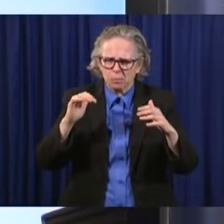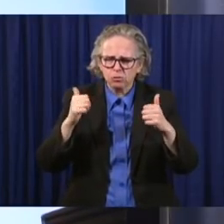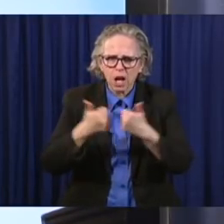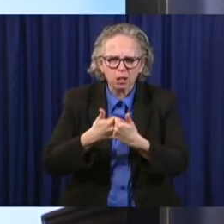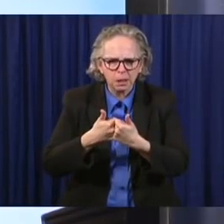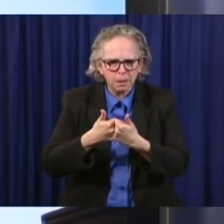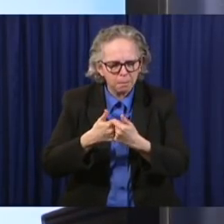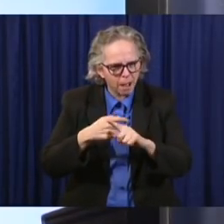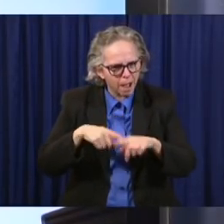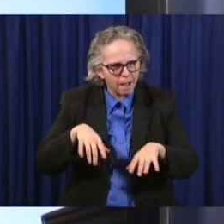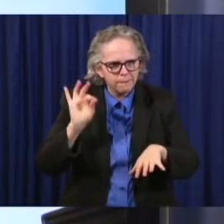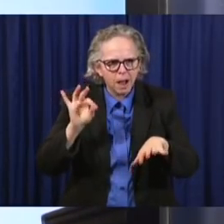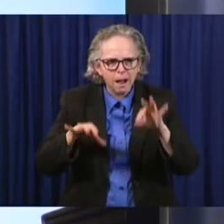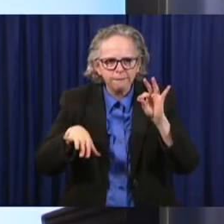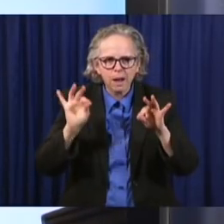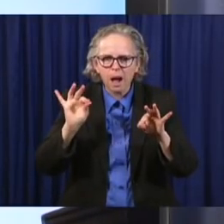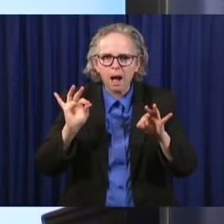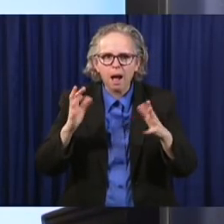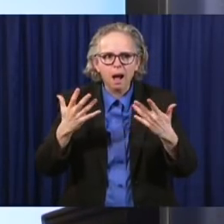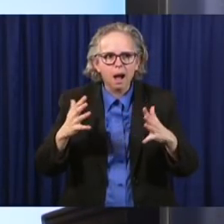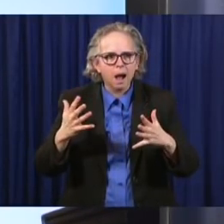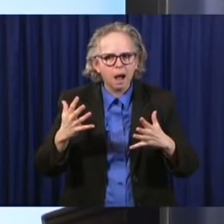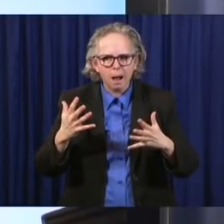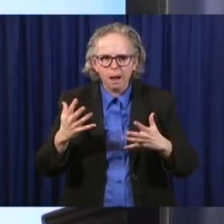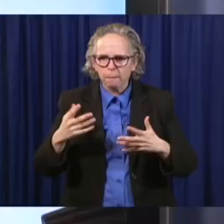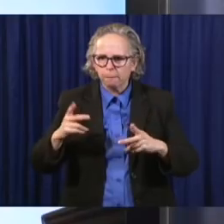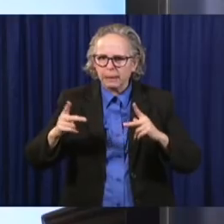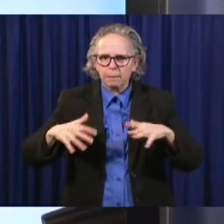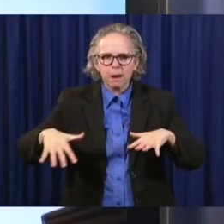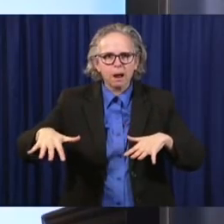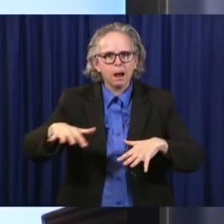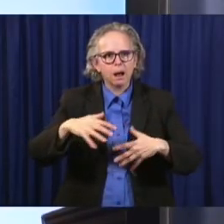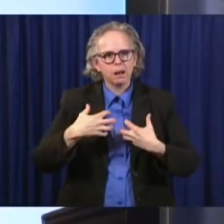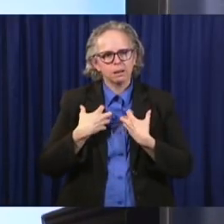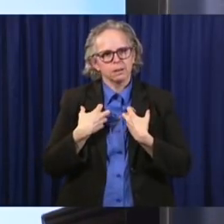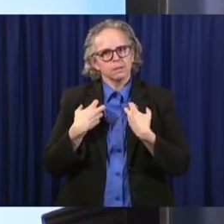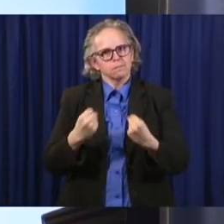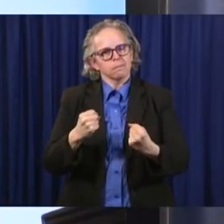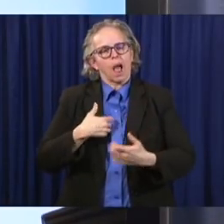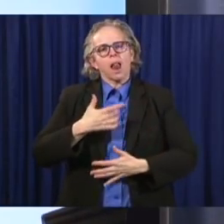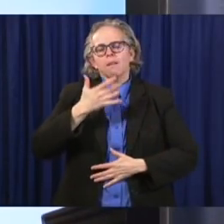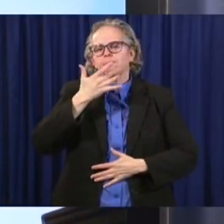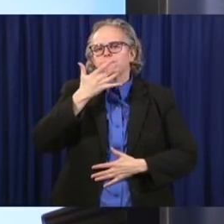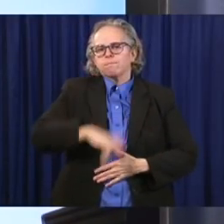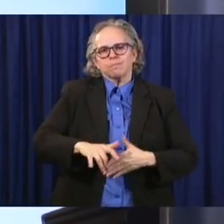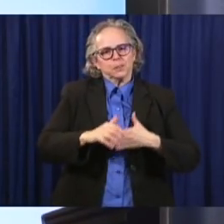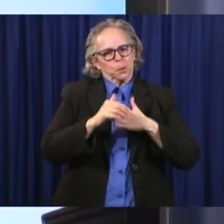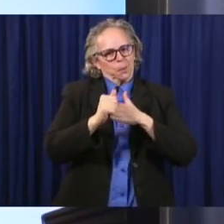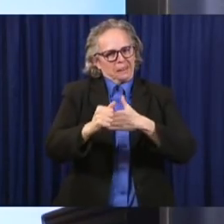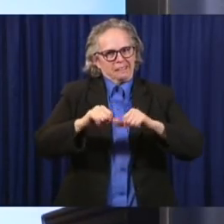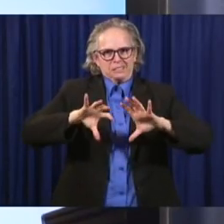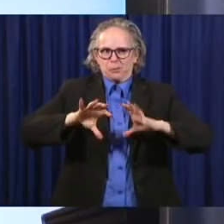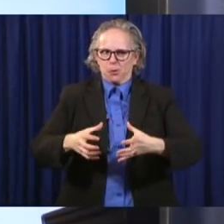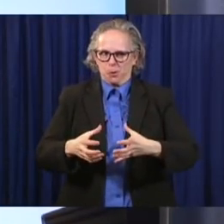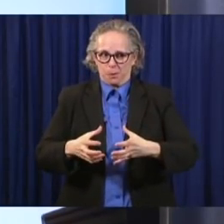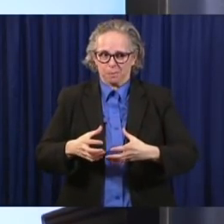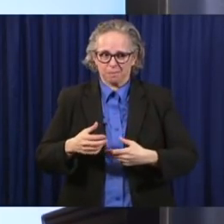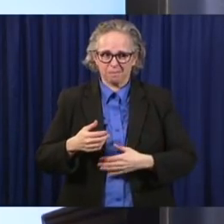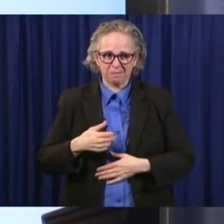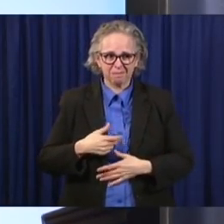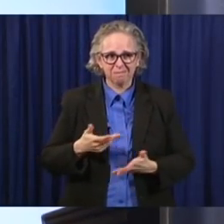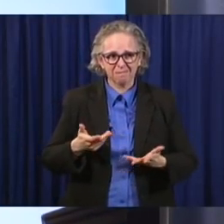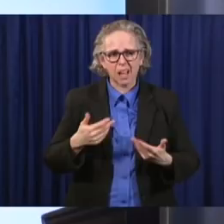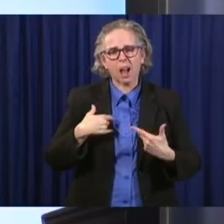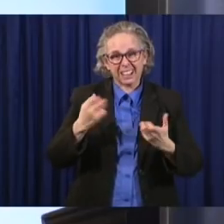for you. And it was certainly, like I said, my privilege to lead them. You asked if I could share a few examples of maybe what the customers